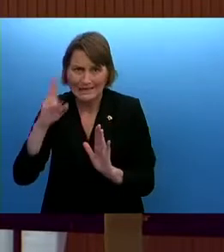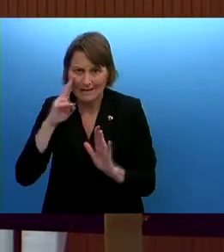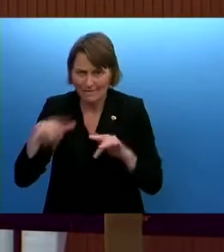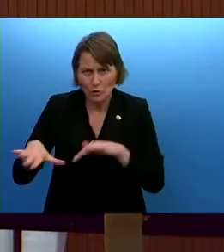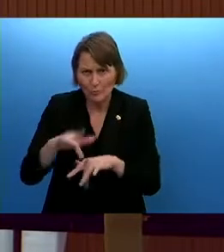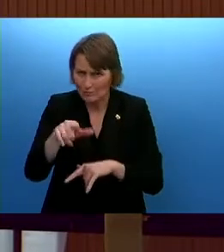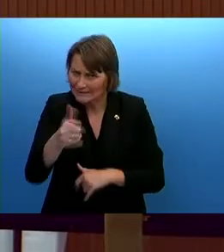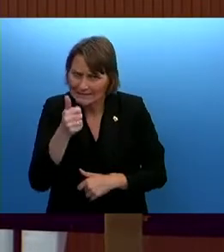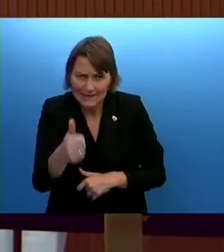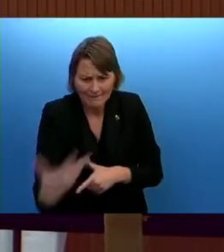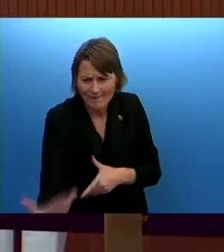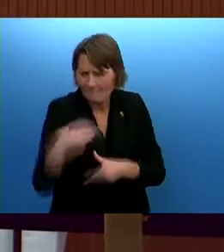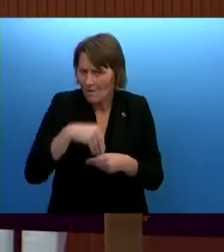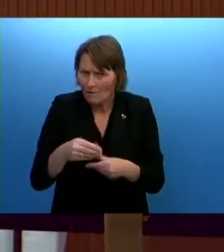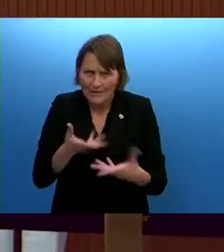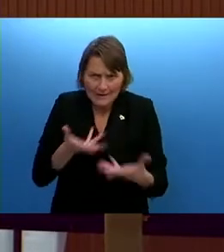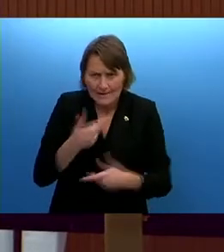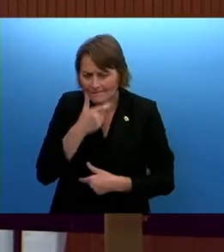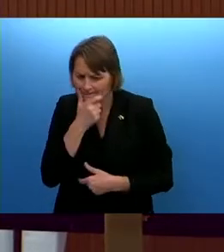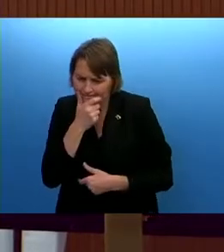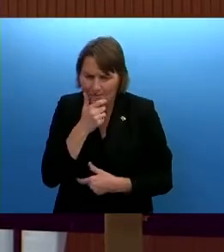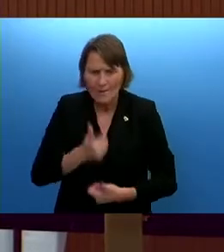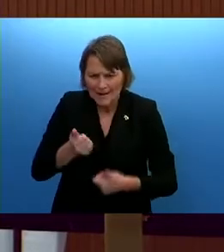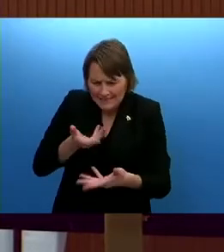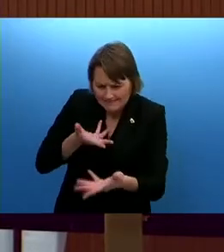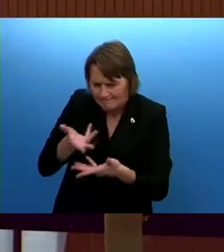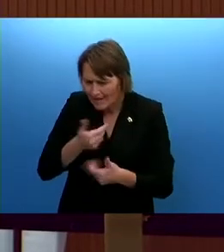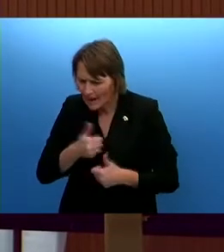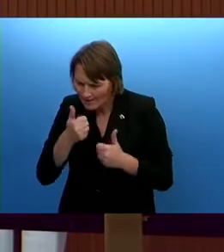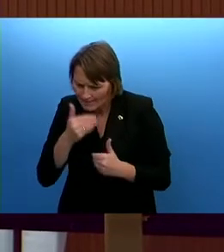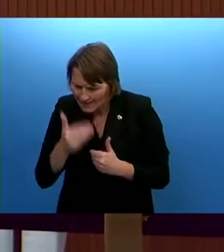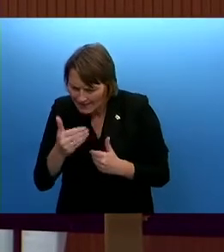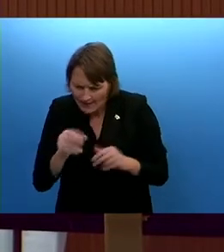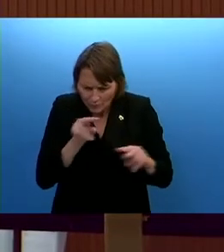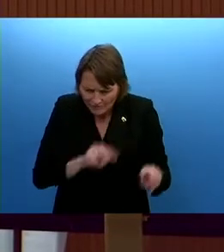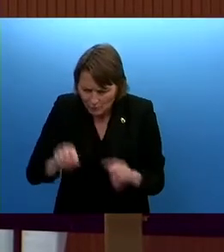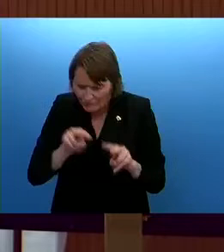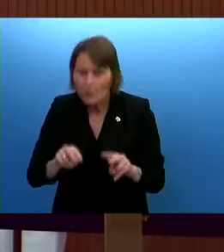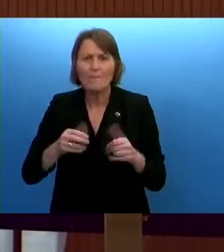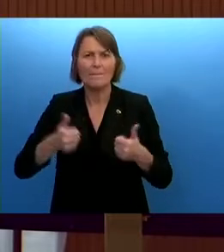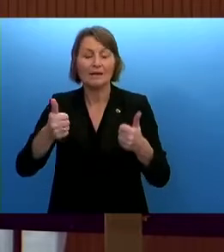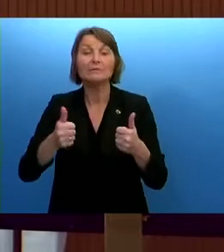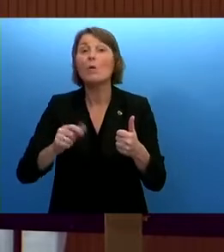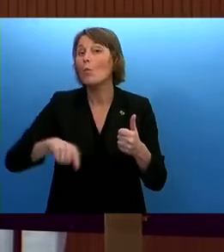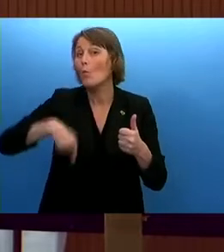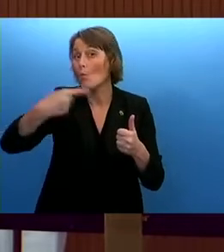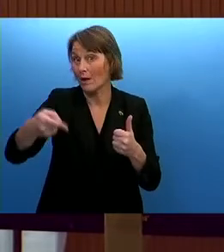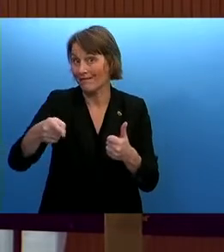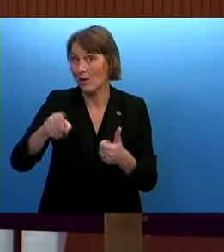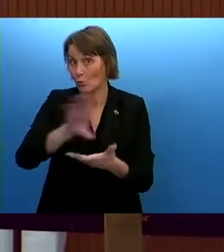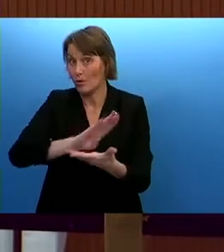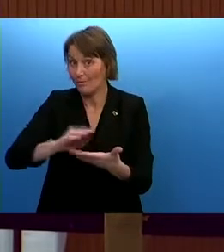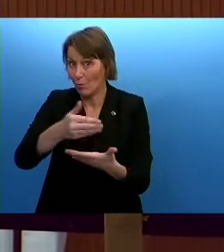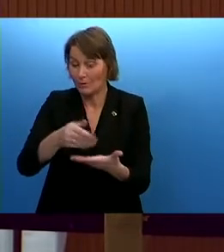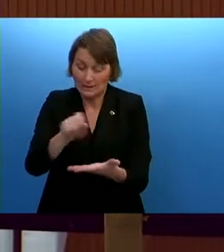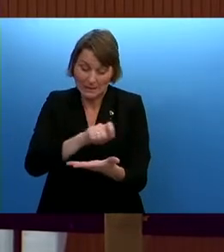actively engaged in the consultation process. There will be a report prepared by the Secretariat that will be